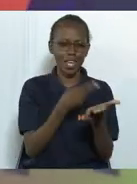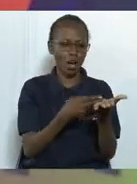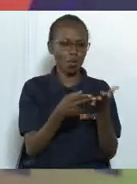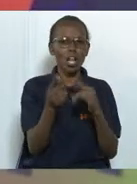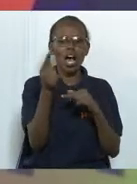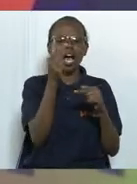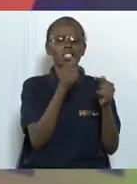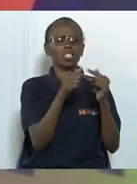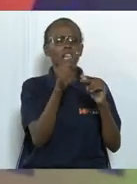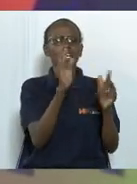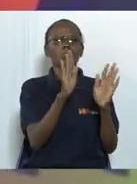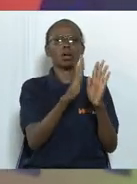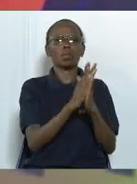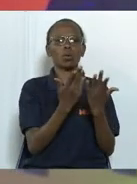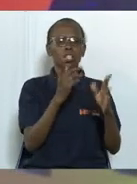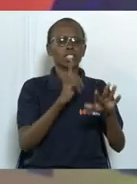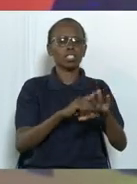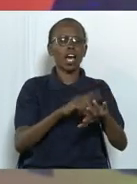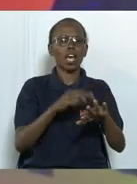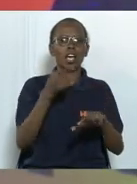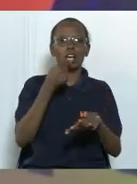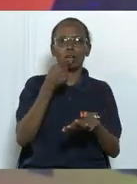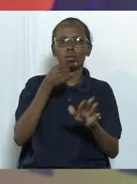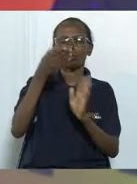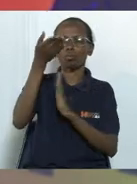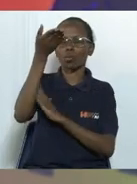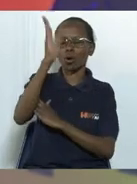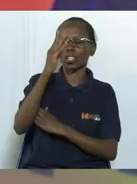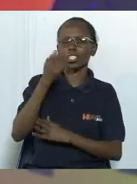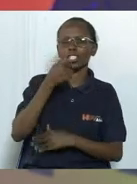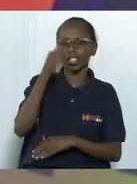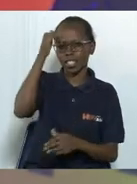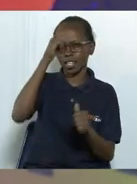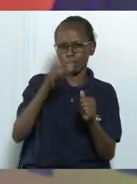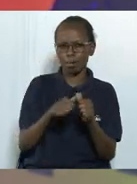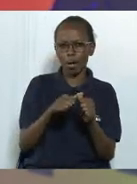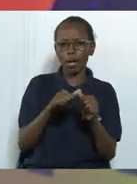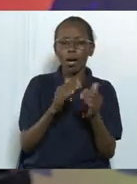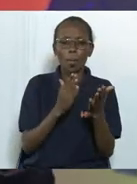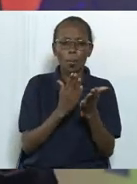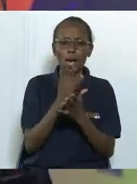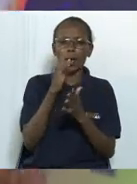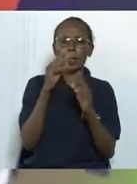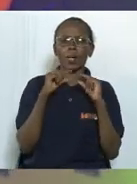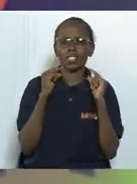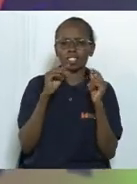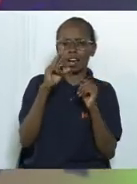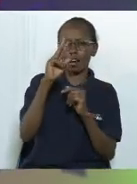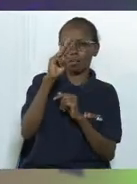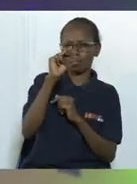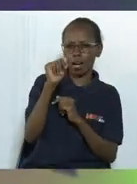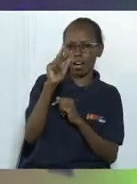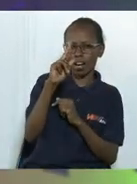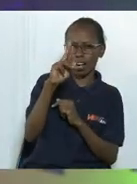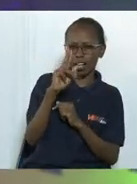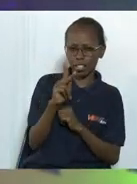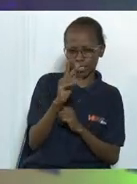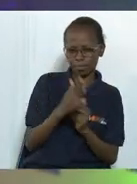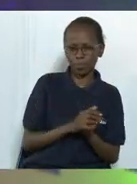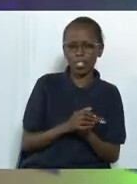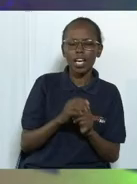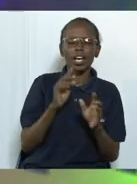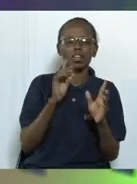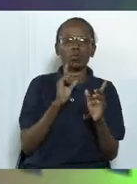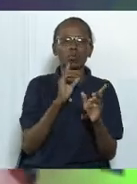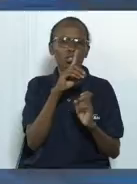across this book, it's called When God Said Remember by Pastor Mark Finley. And he spoke in this book,